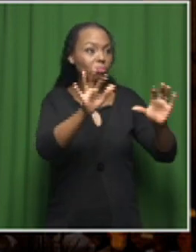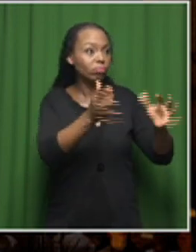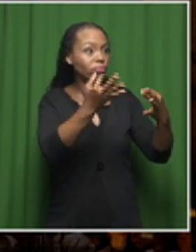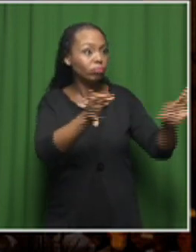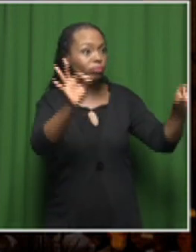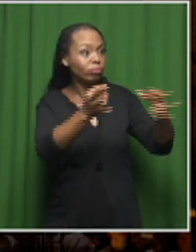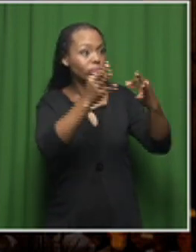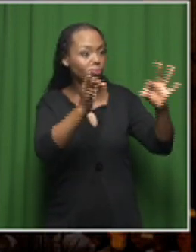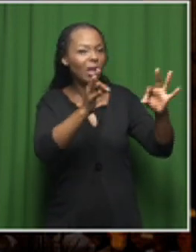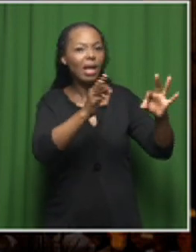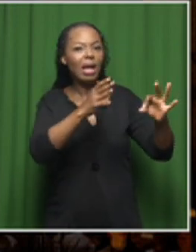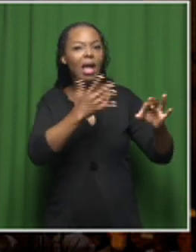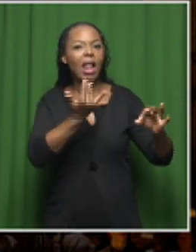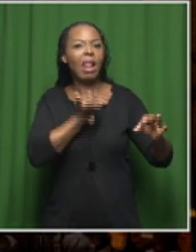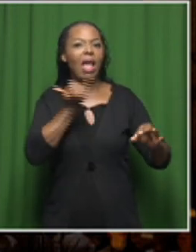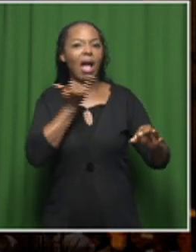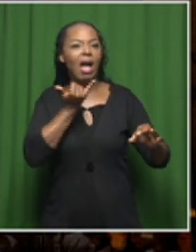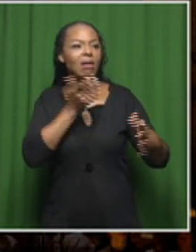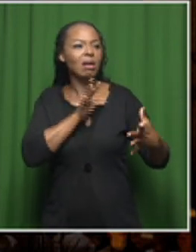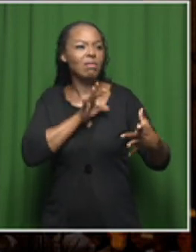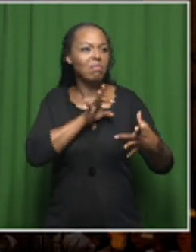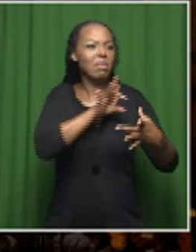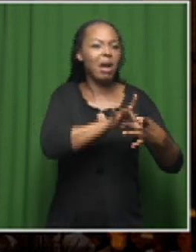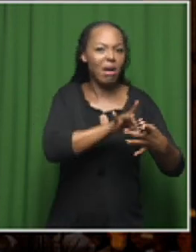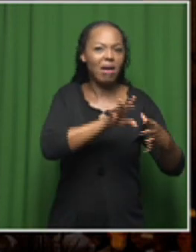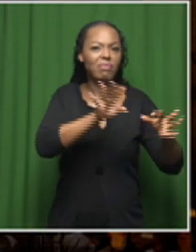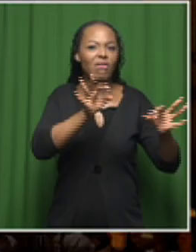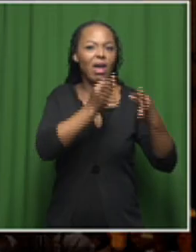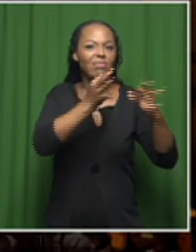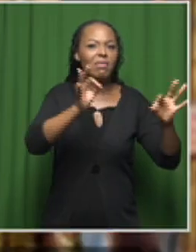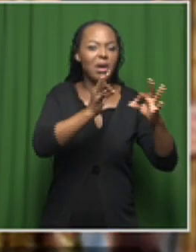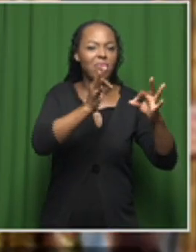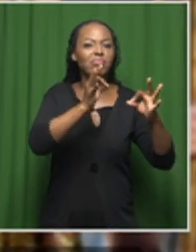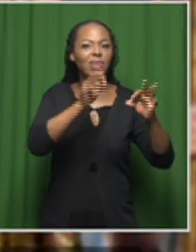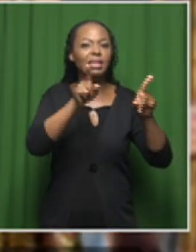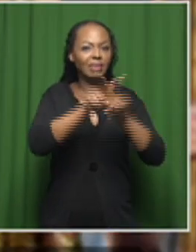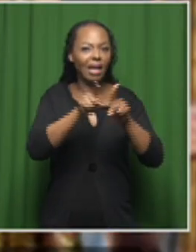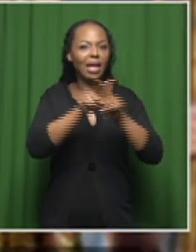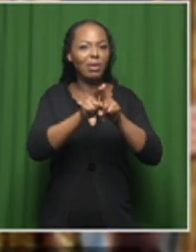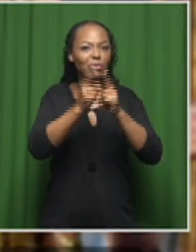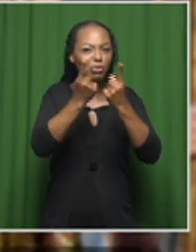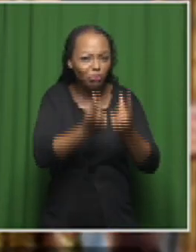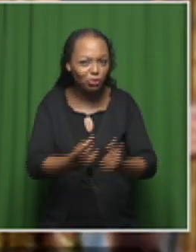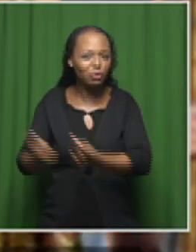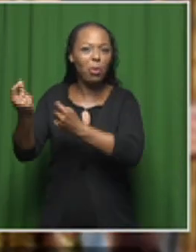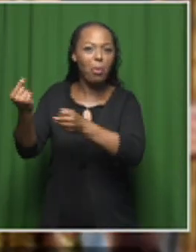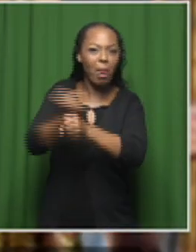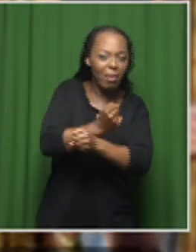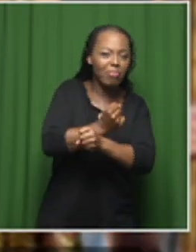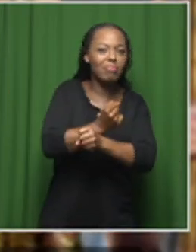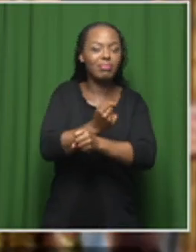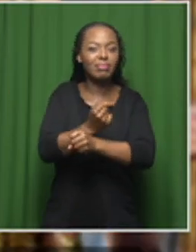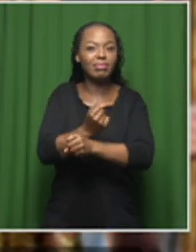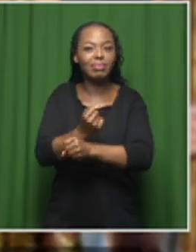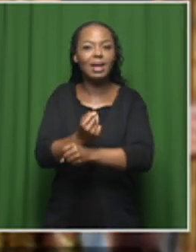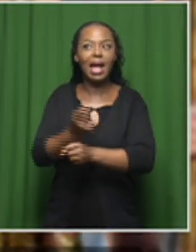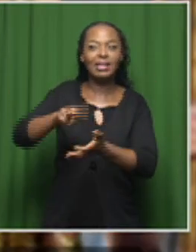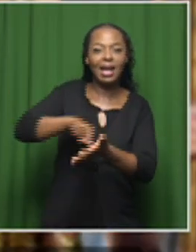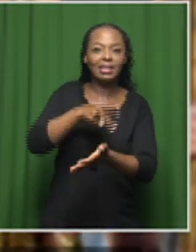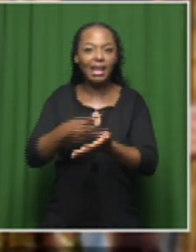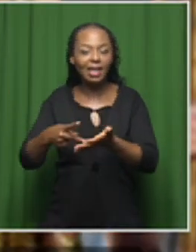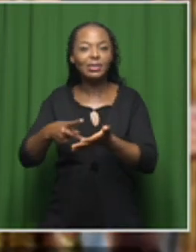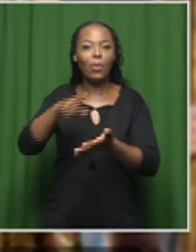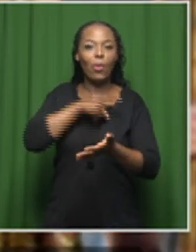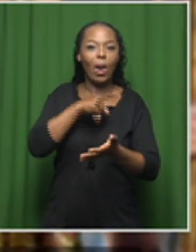along, and it's just a joy. All the kids would sort of want to, you know, dance to it, really, because it's